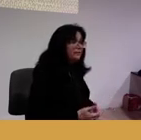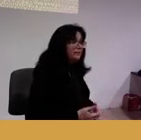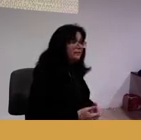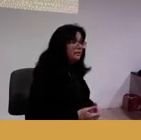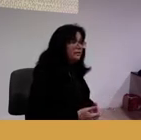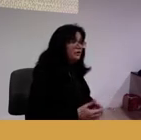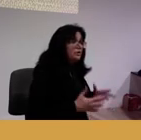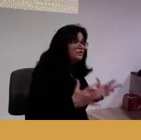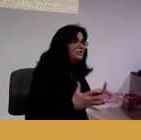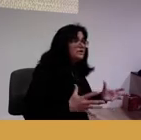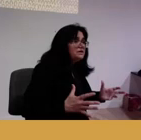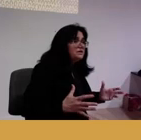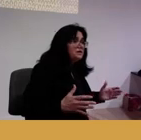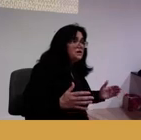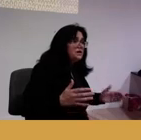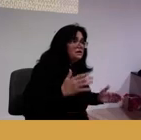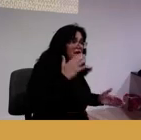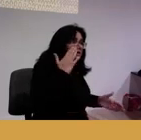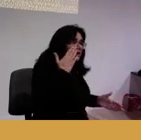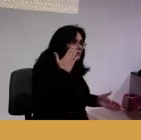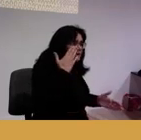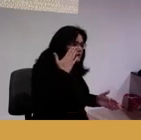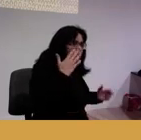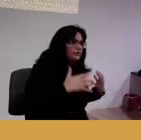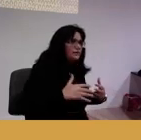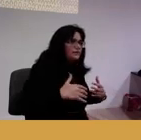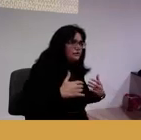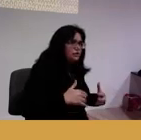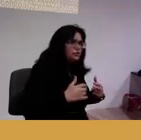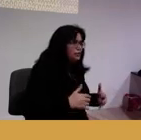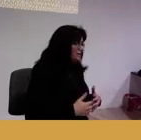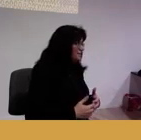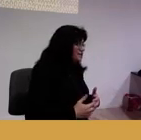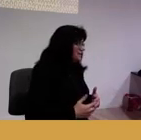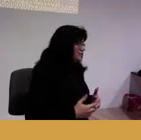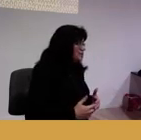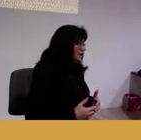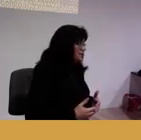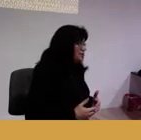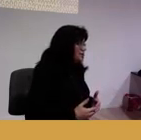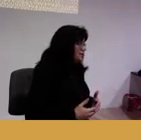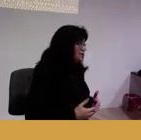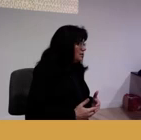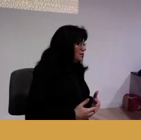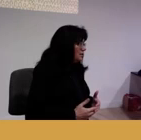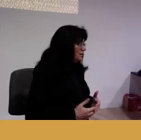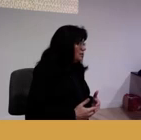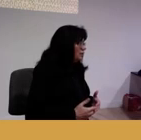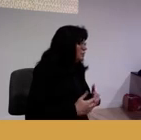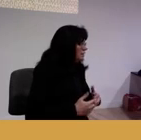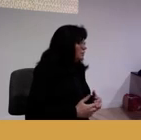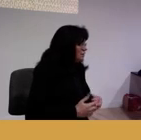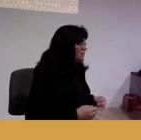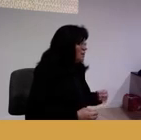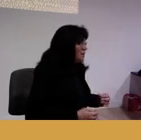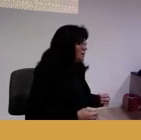up. We see in our academy in Australia, the social sciences under attack. So